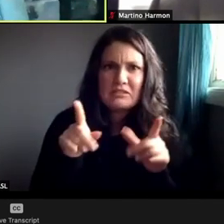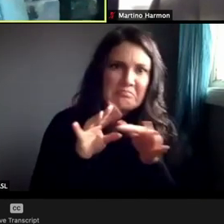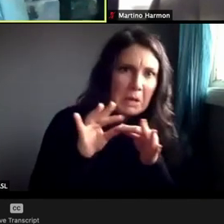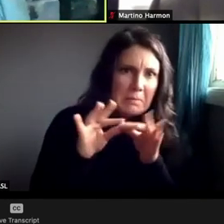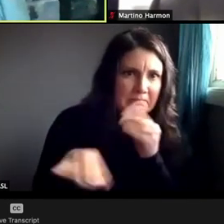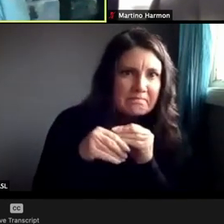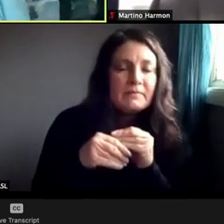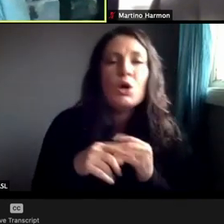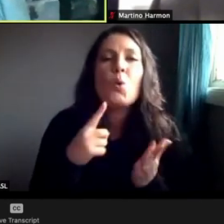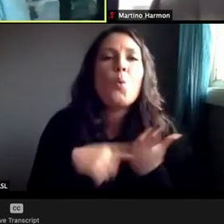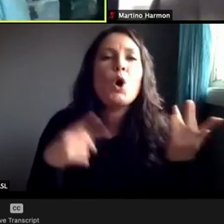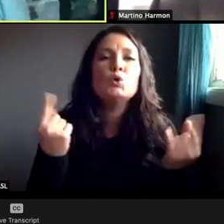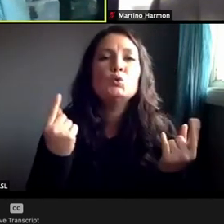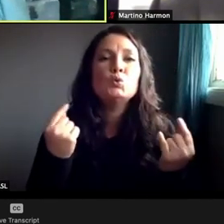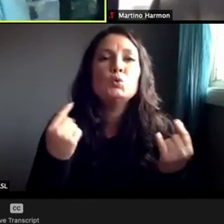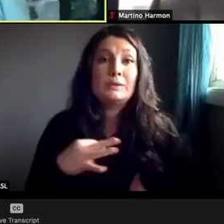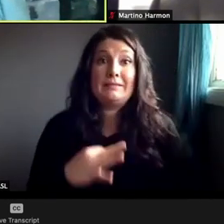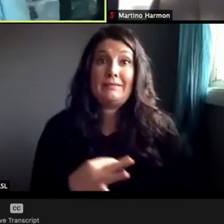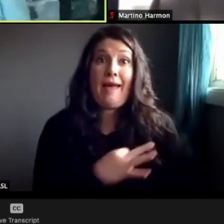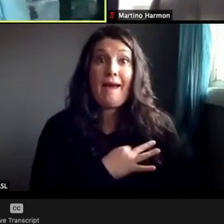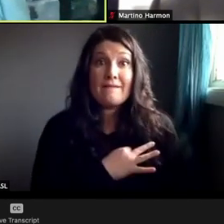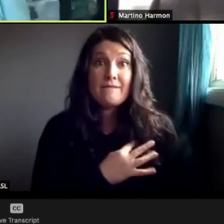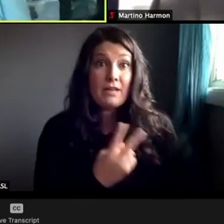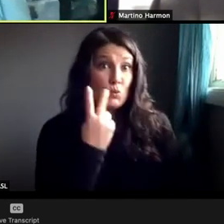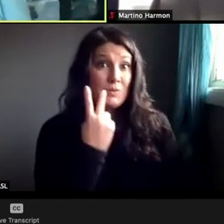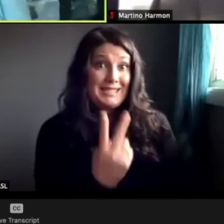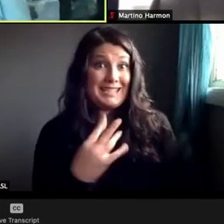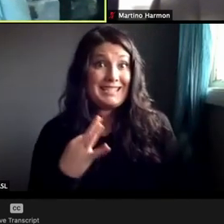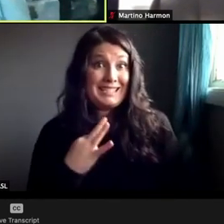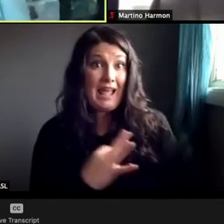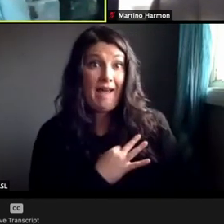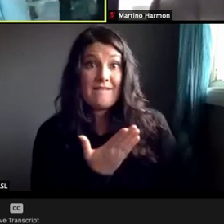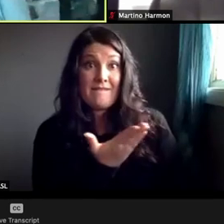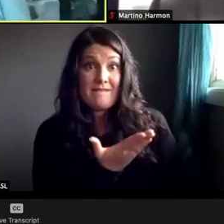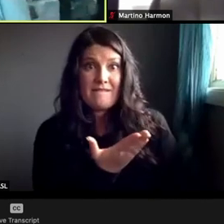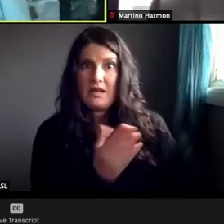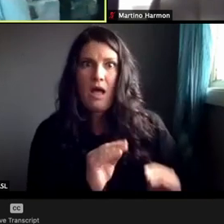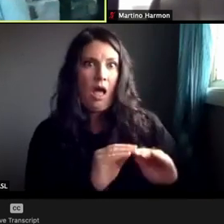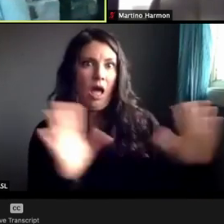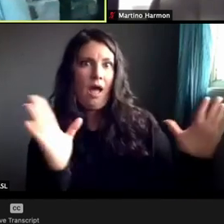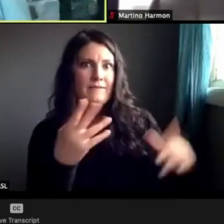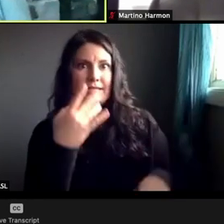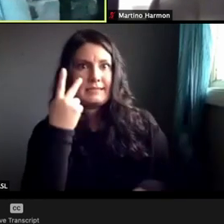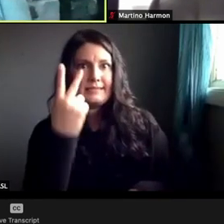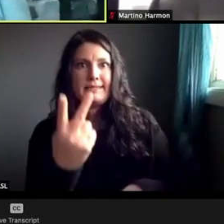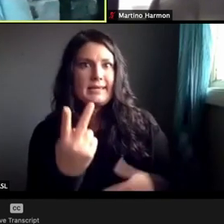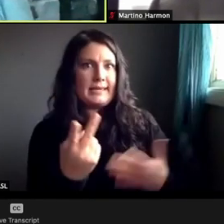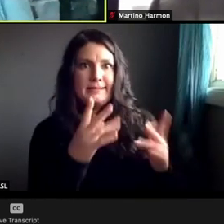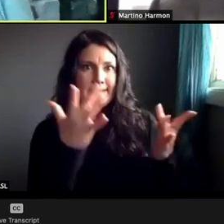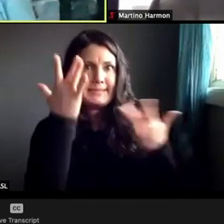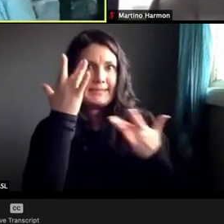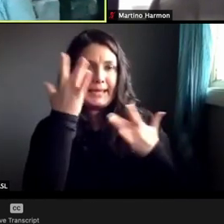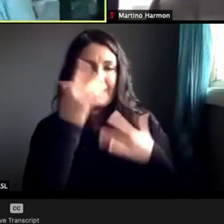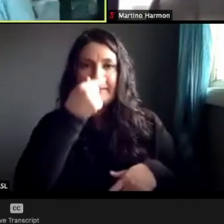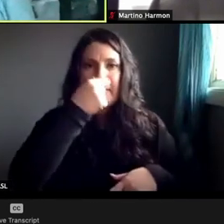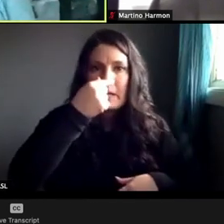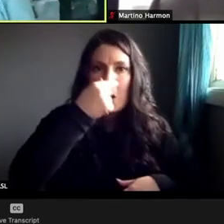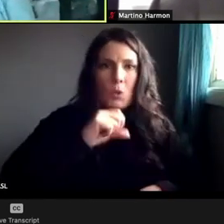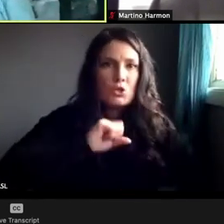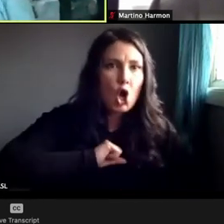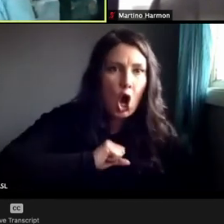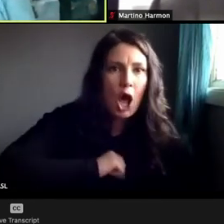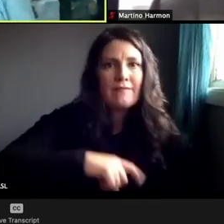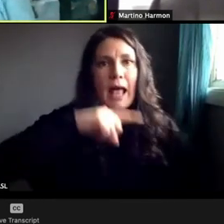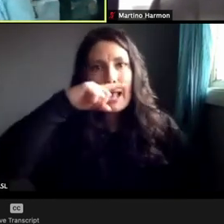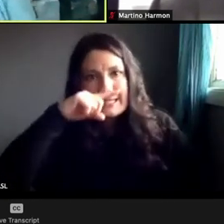they see someone in their on-campus building who's clearly sick, runny nose, coughing, sneezing? Hopefully that's